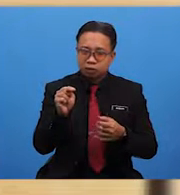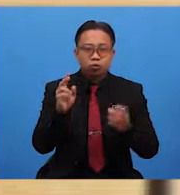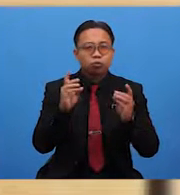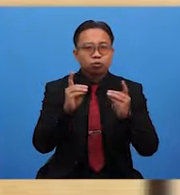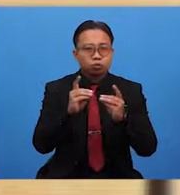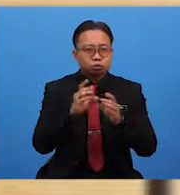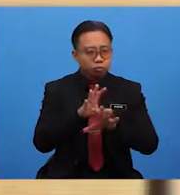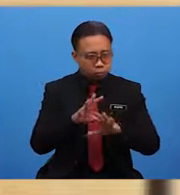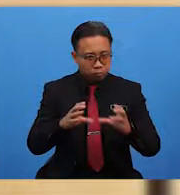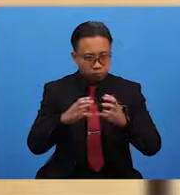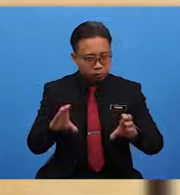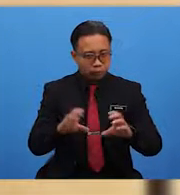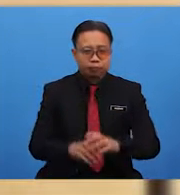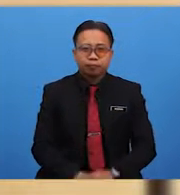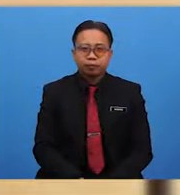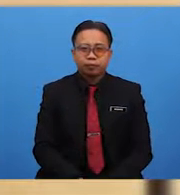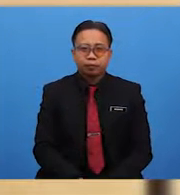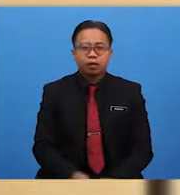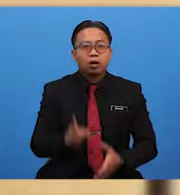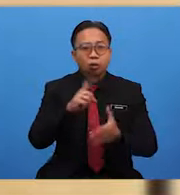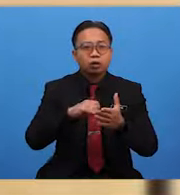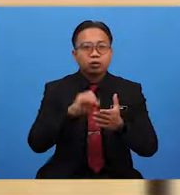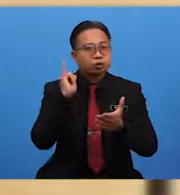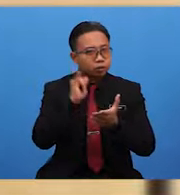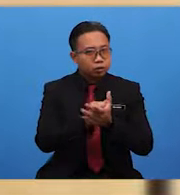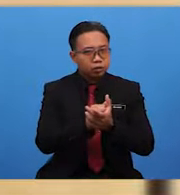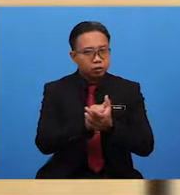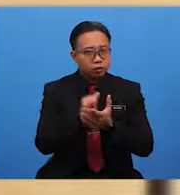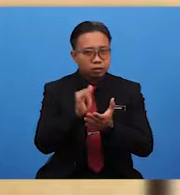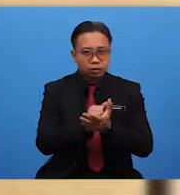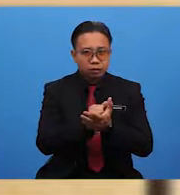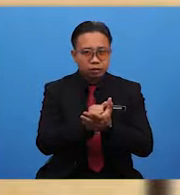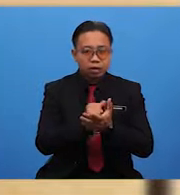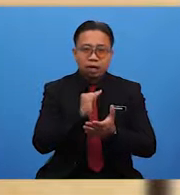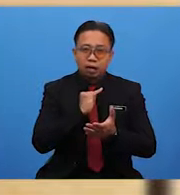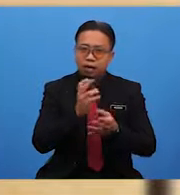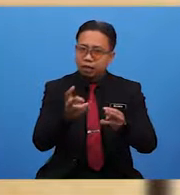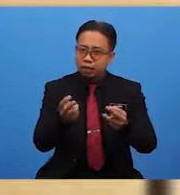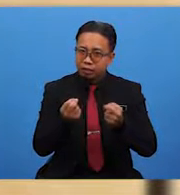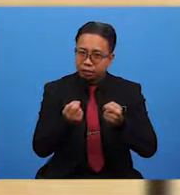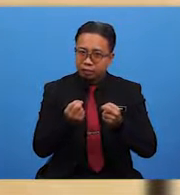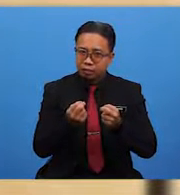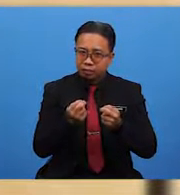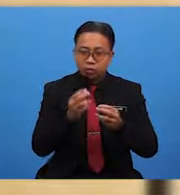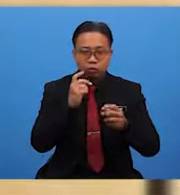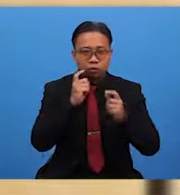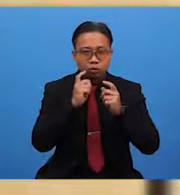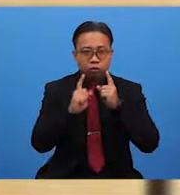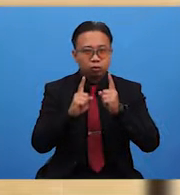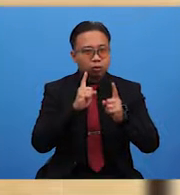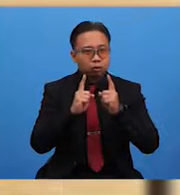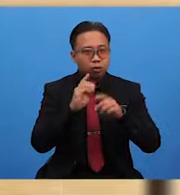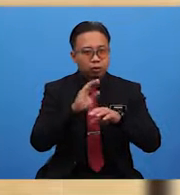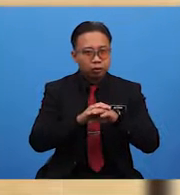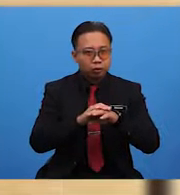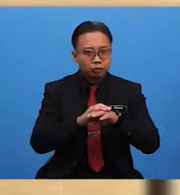as possible. Oh, what's this? This is exactly what I need. A talk tomorrow at school